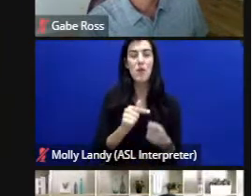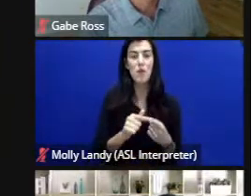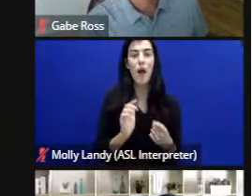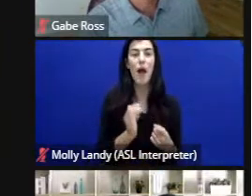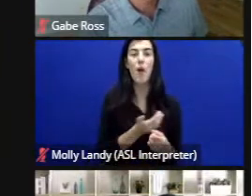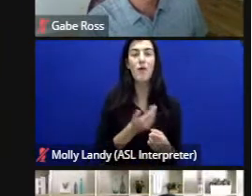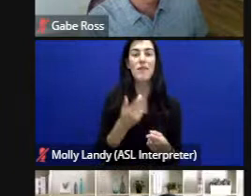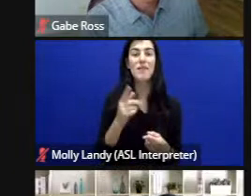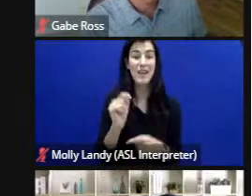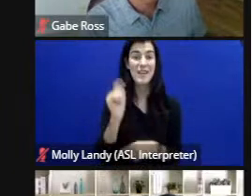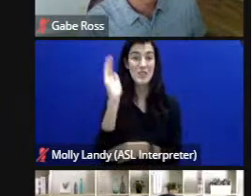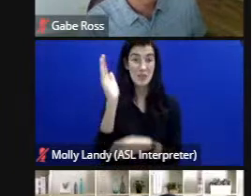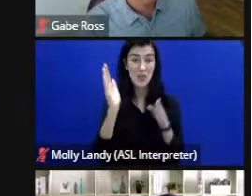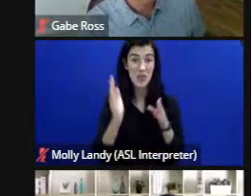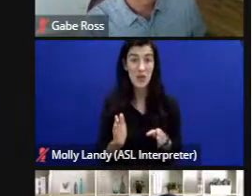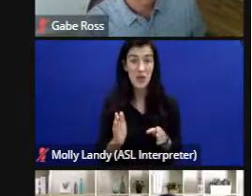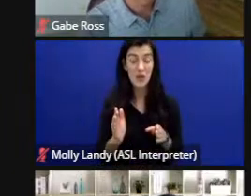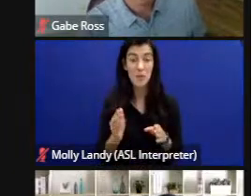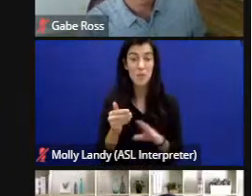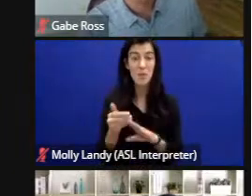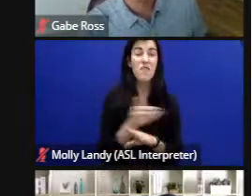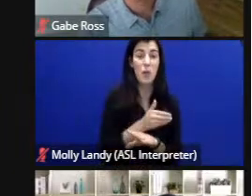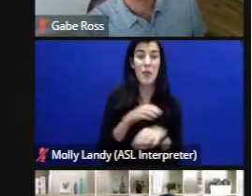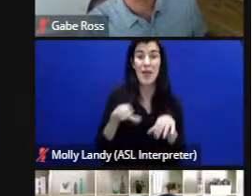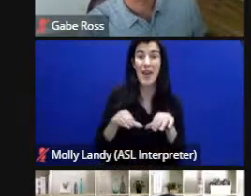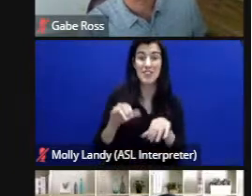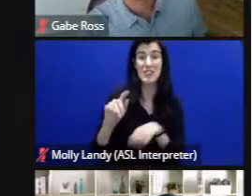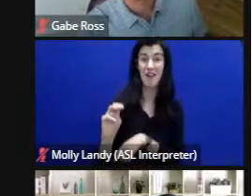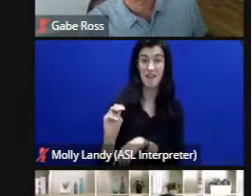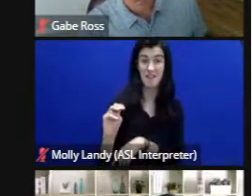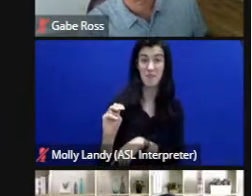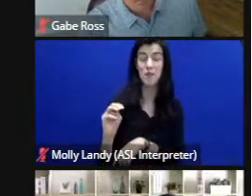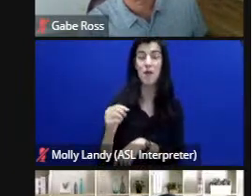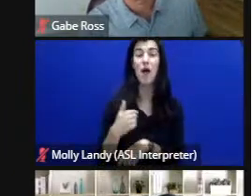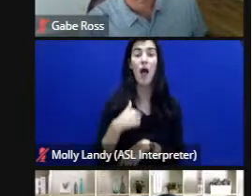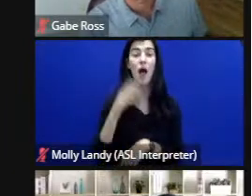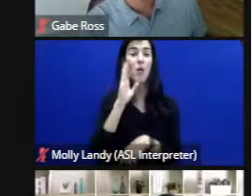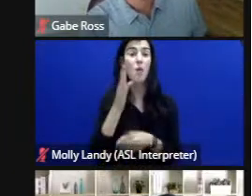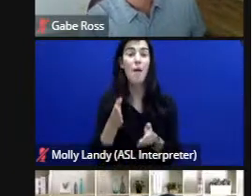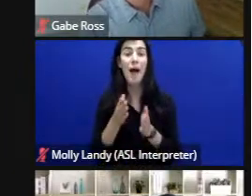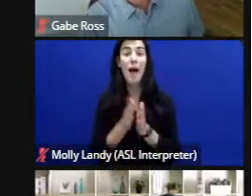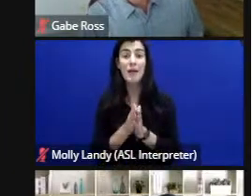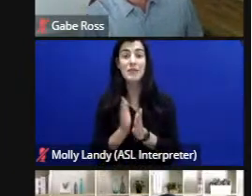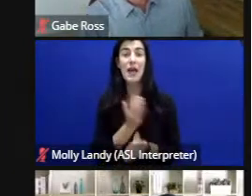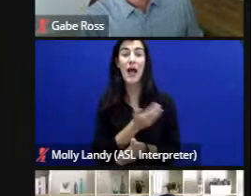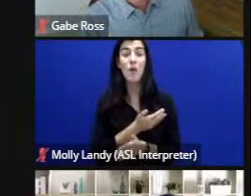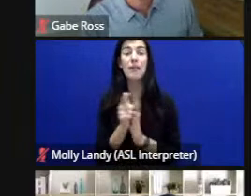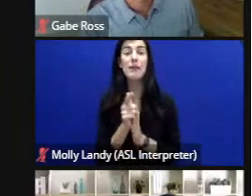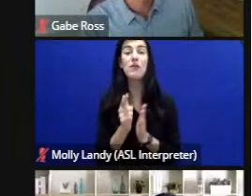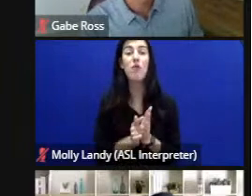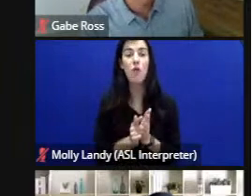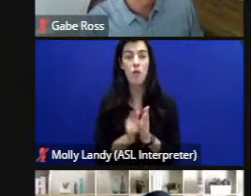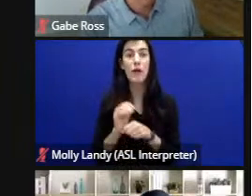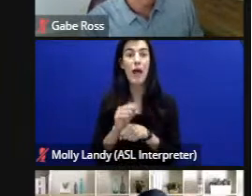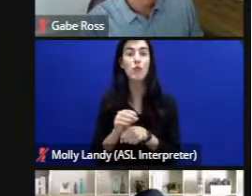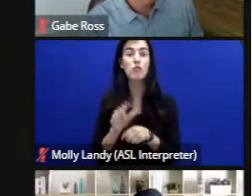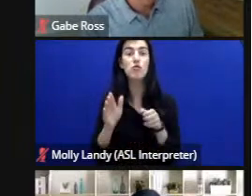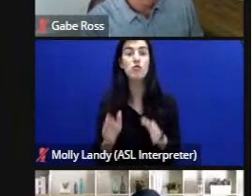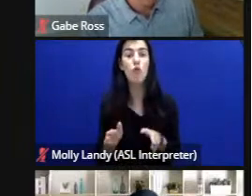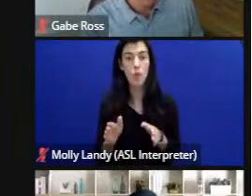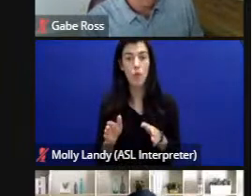the action item, I would ask that our legal counsel